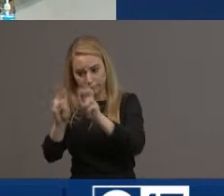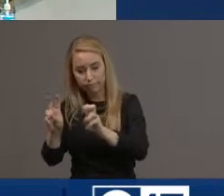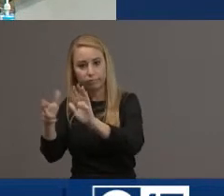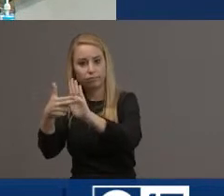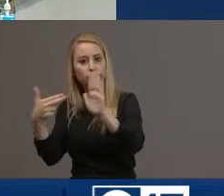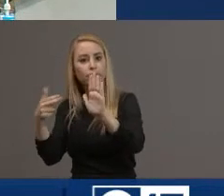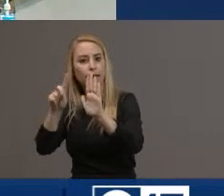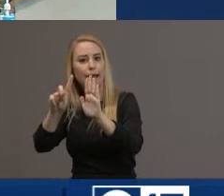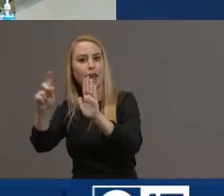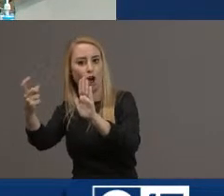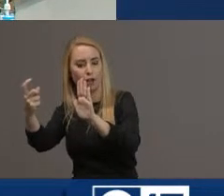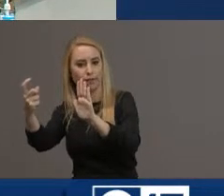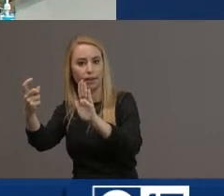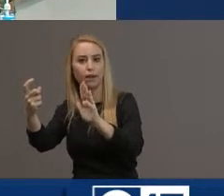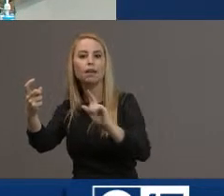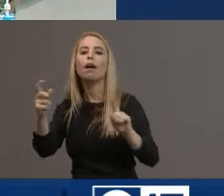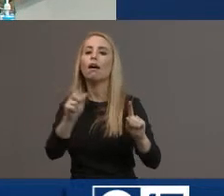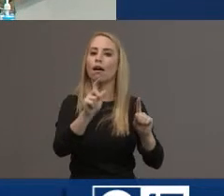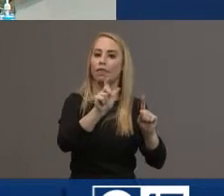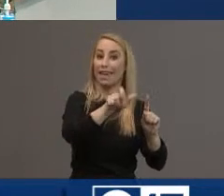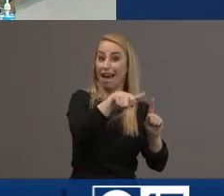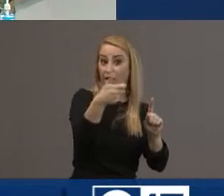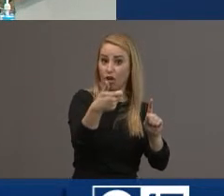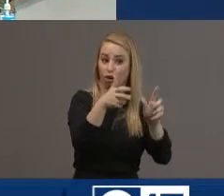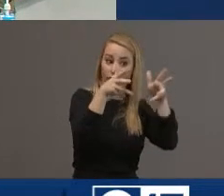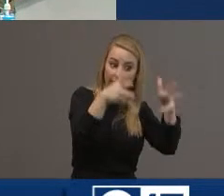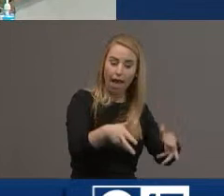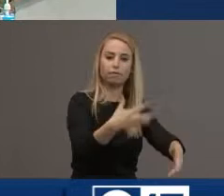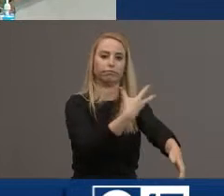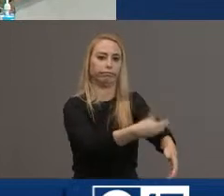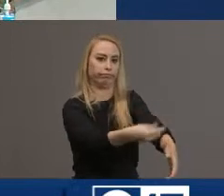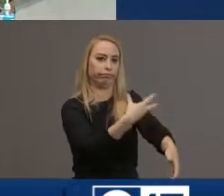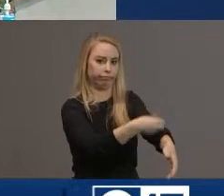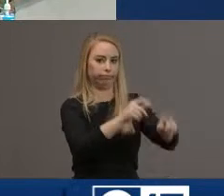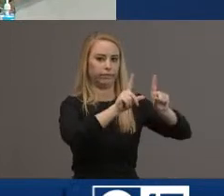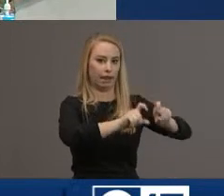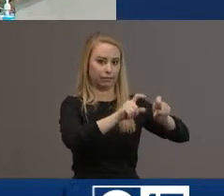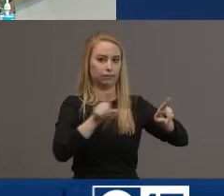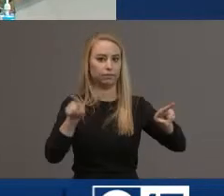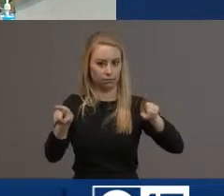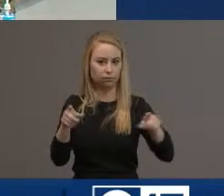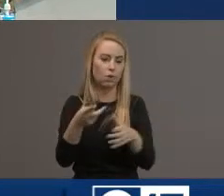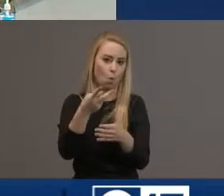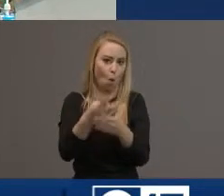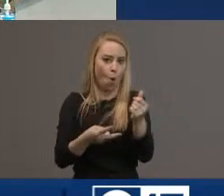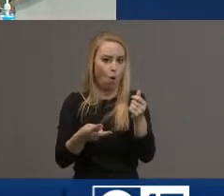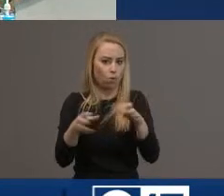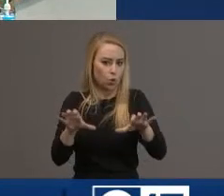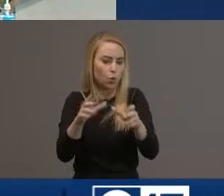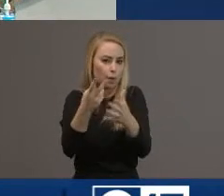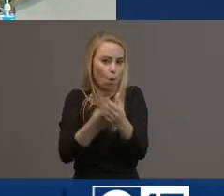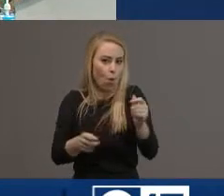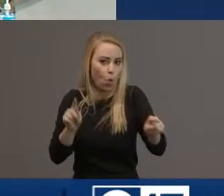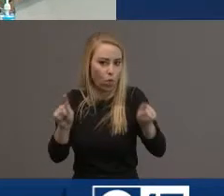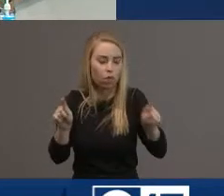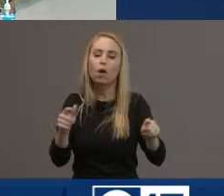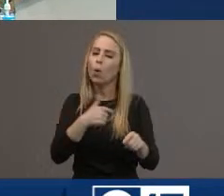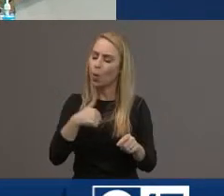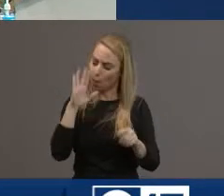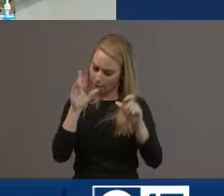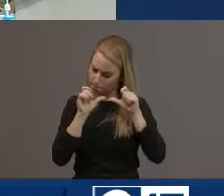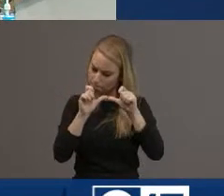155,000 plus have been serology. And we're going to continue to stay focused on testing. We are going